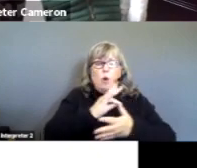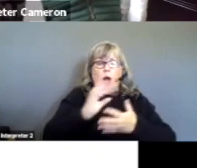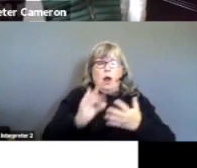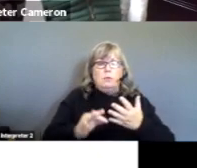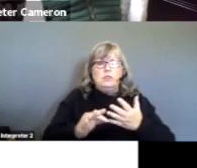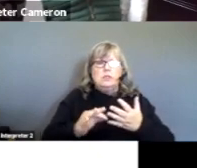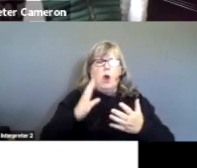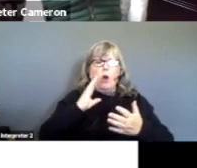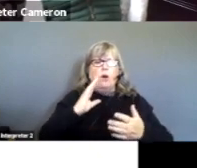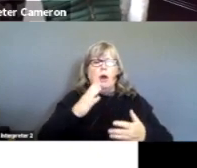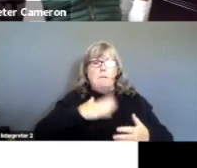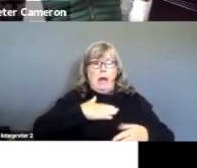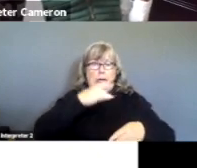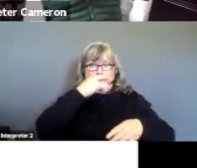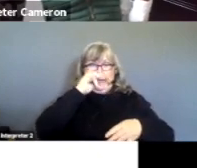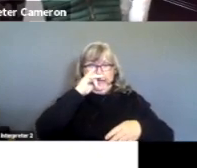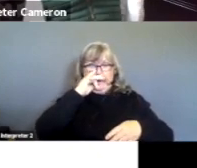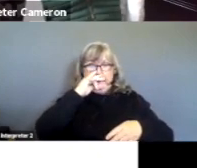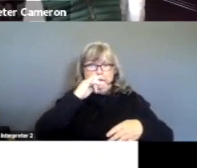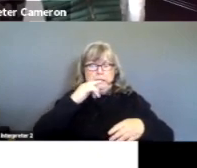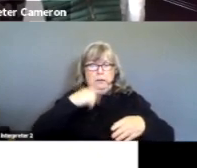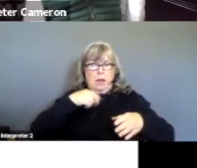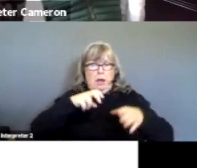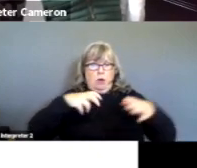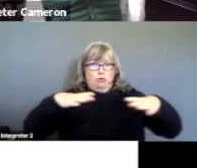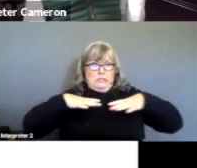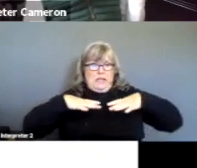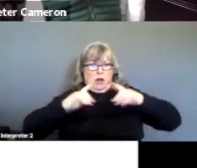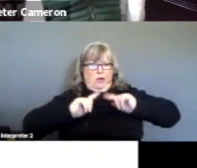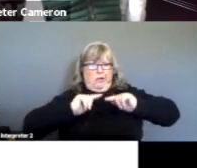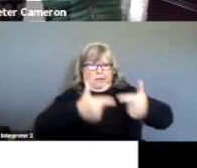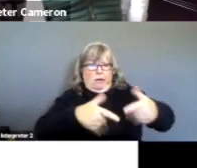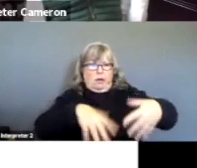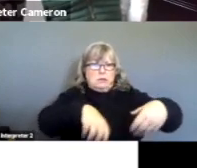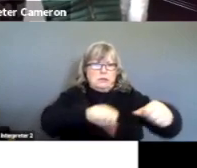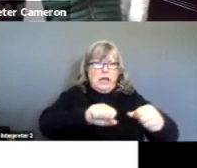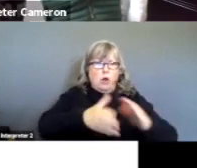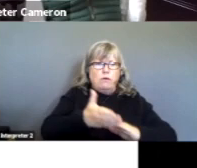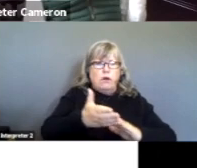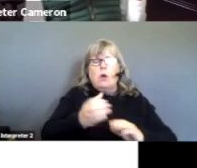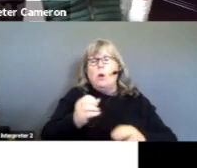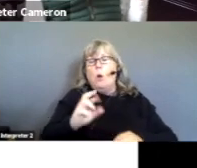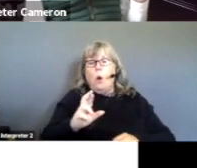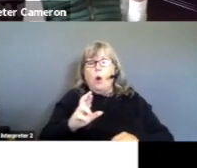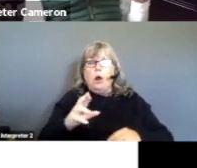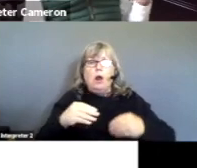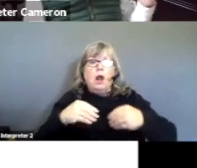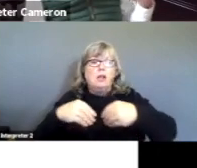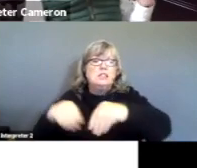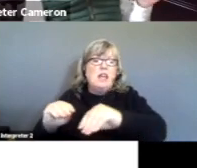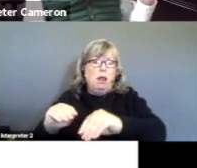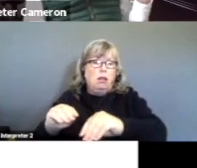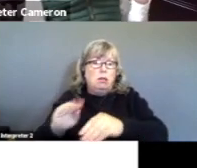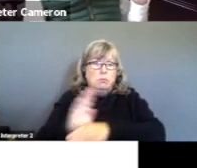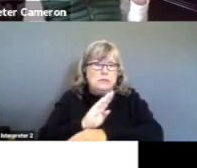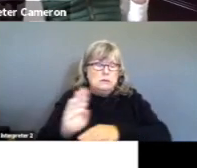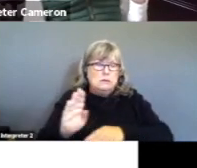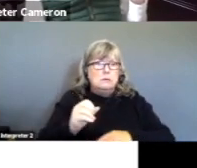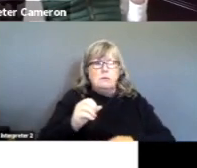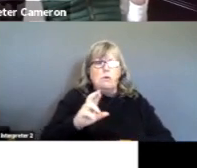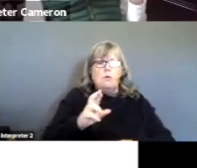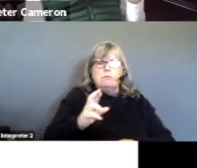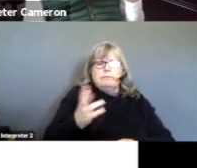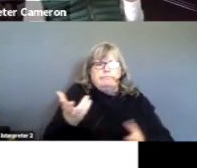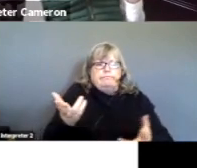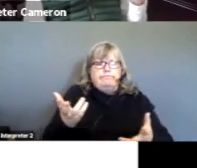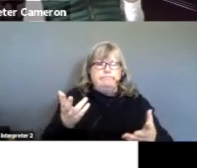kids. I'll sell. Well, the worst case, I'll just shut down. I'll sell. I'll get rid of the